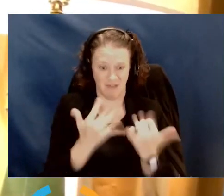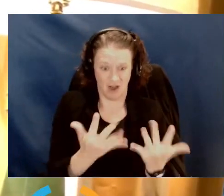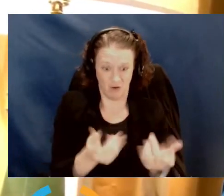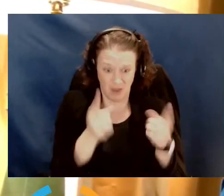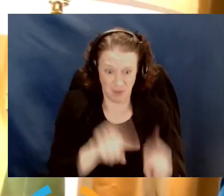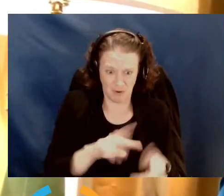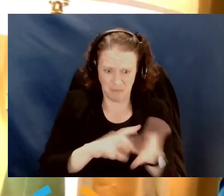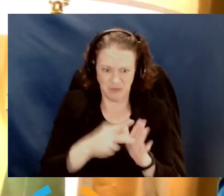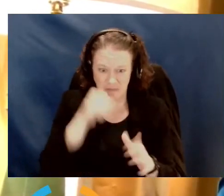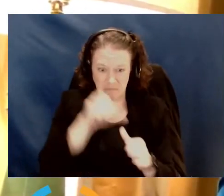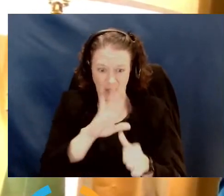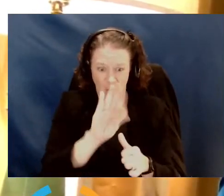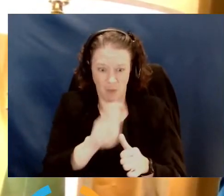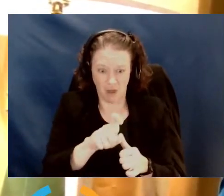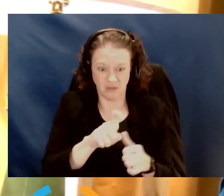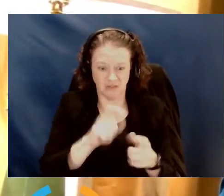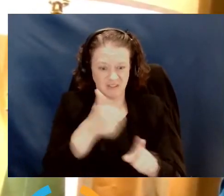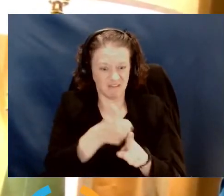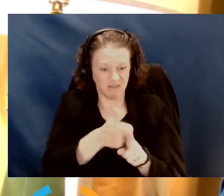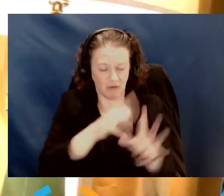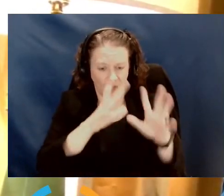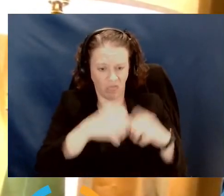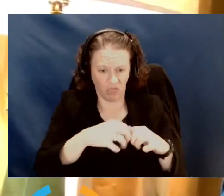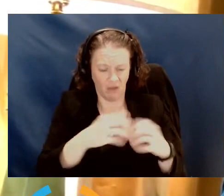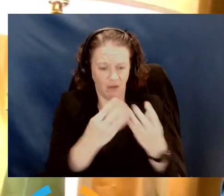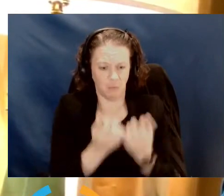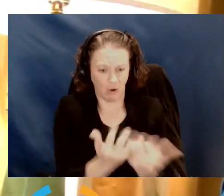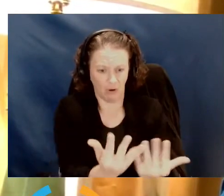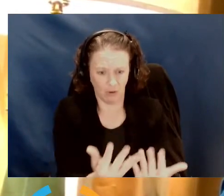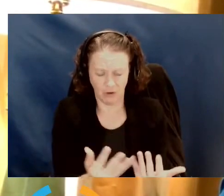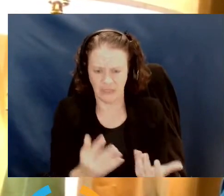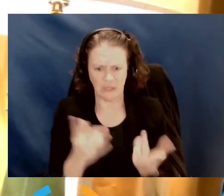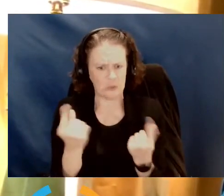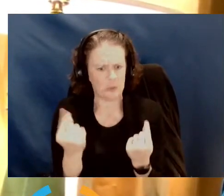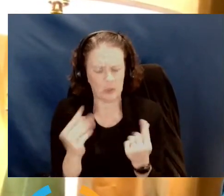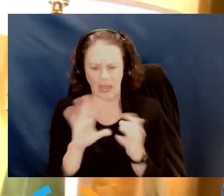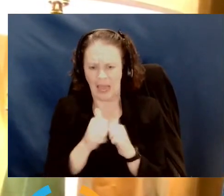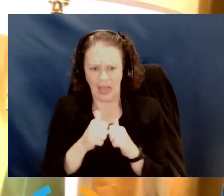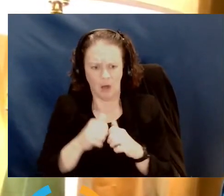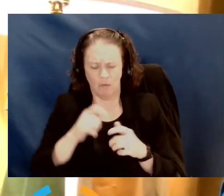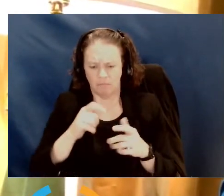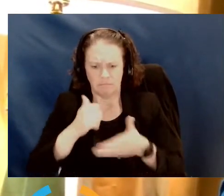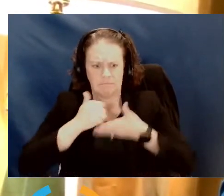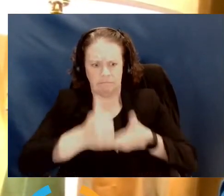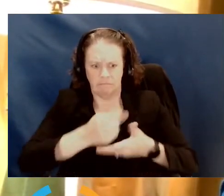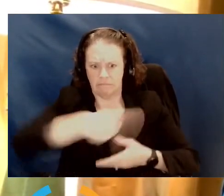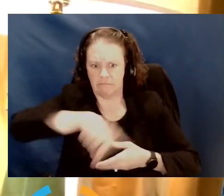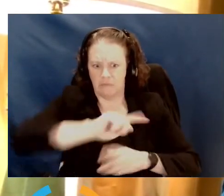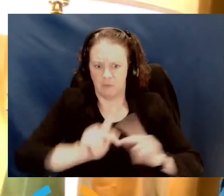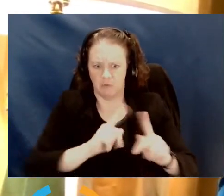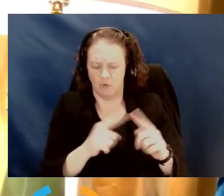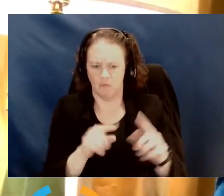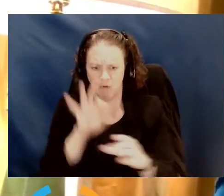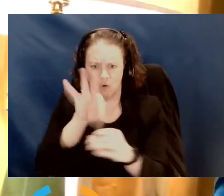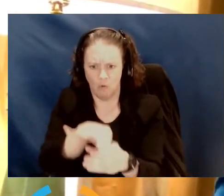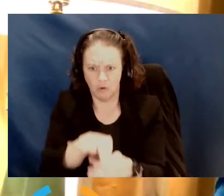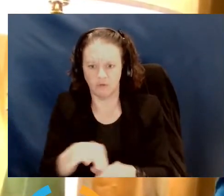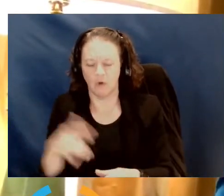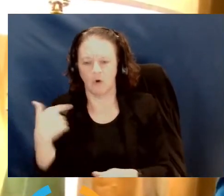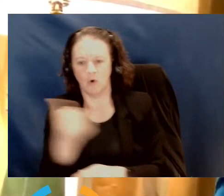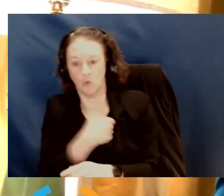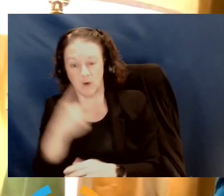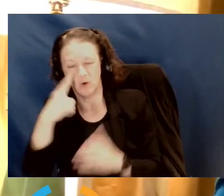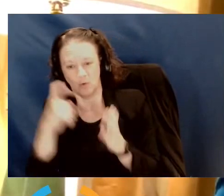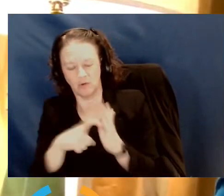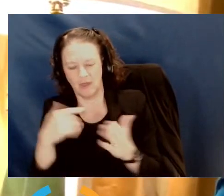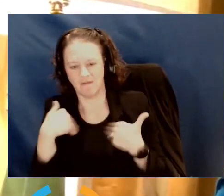them. Oregon's vote by mail has a lot of safeguards in place, but as this disaster shows, there's always room for improvement. Over the years, I've